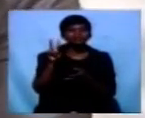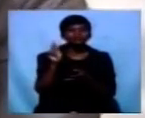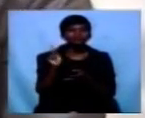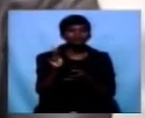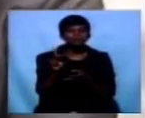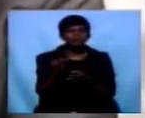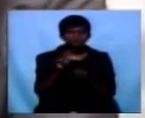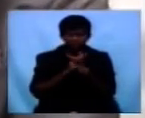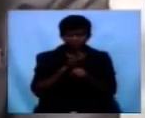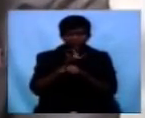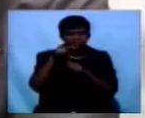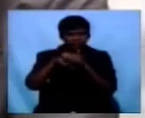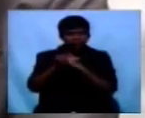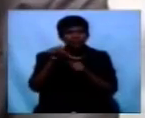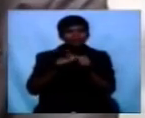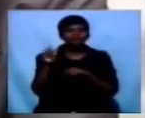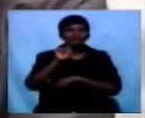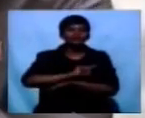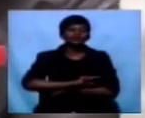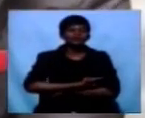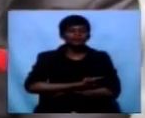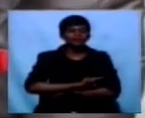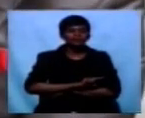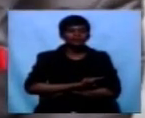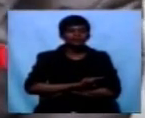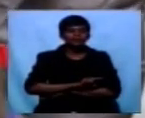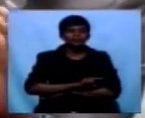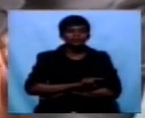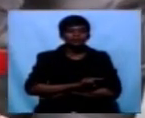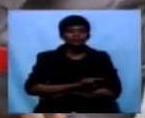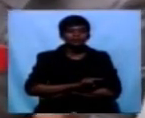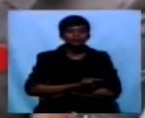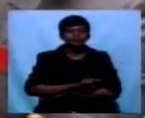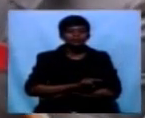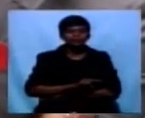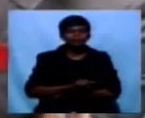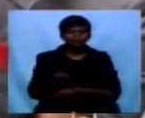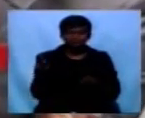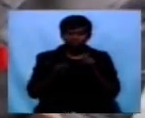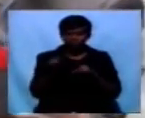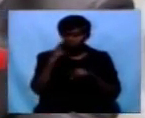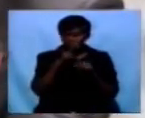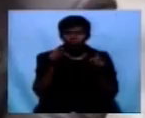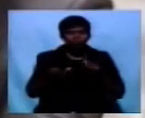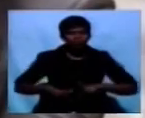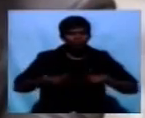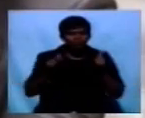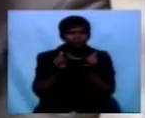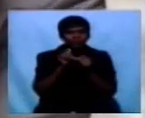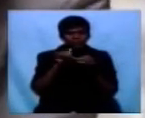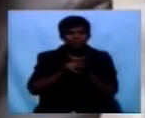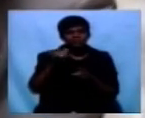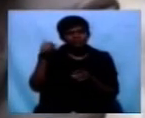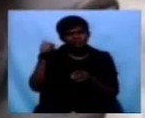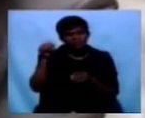per entry per day. That's people living in the vicinity. Those that are living within the radius of 10 kilometers. 2